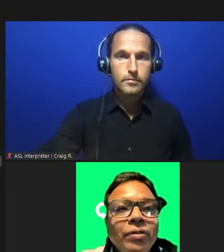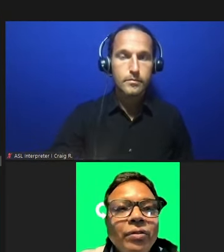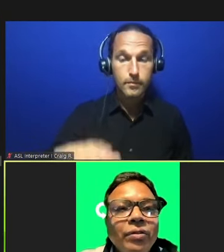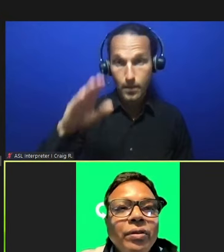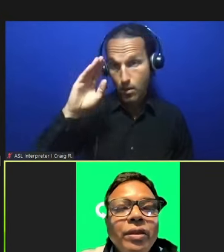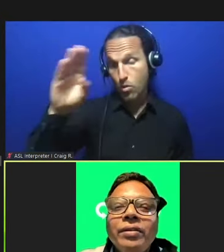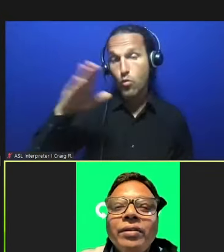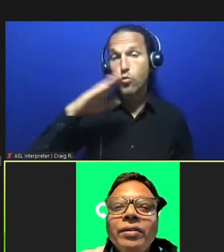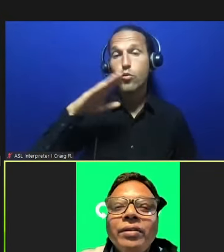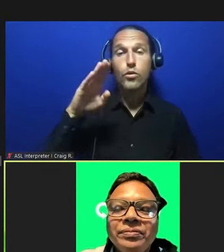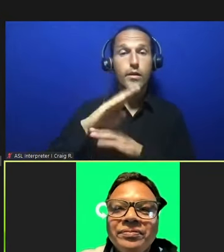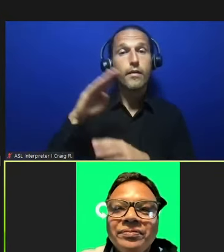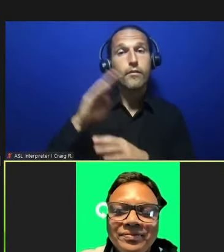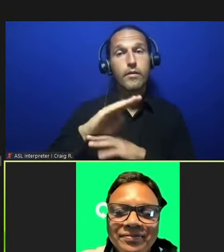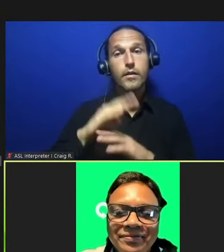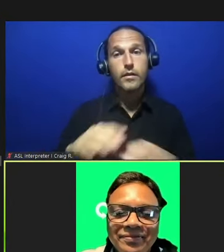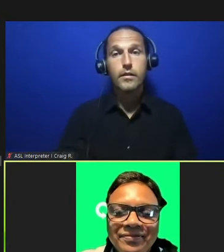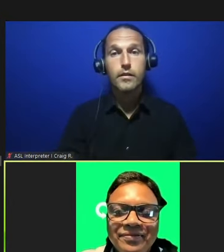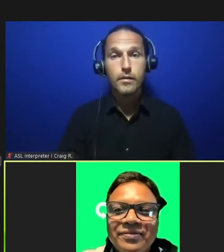Hello, good evening.